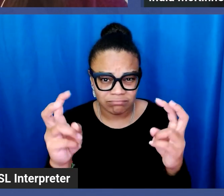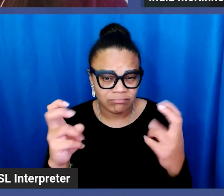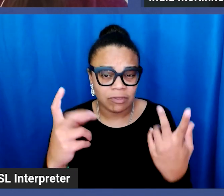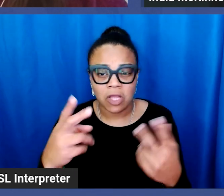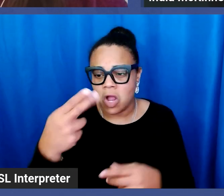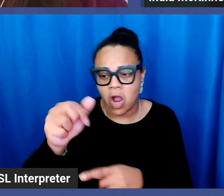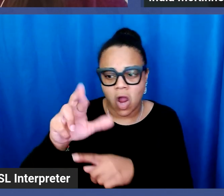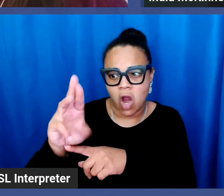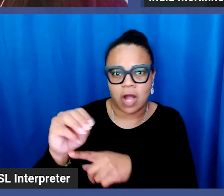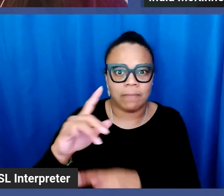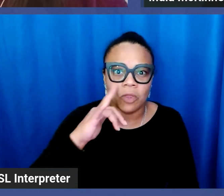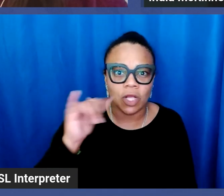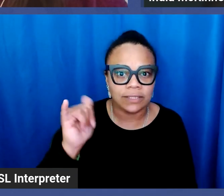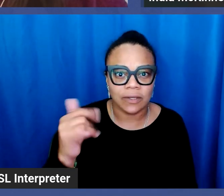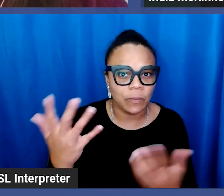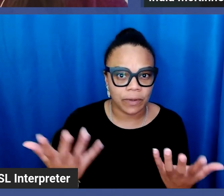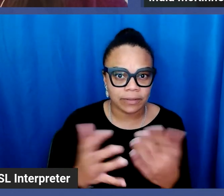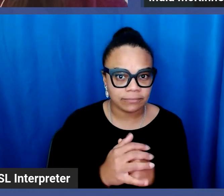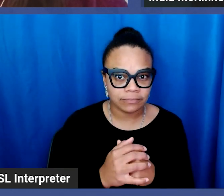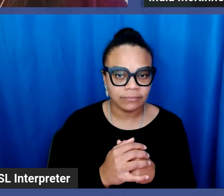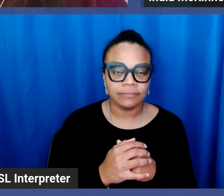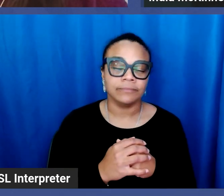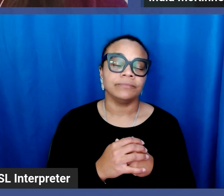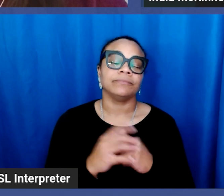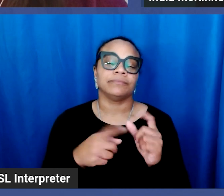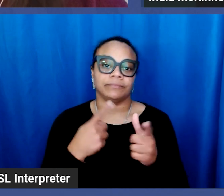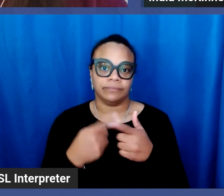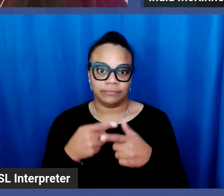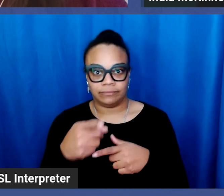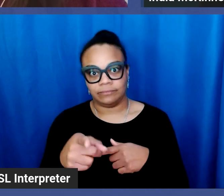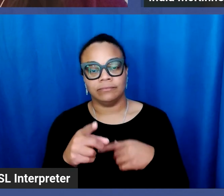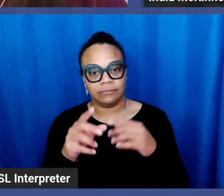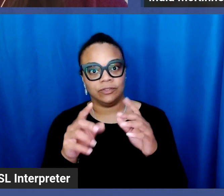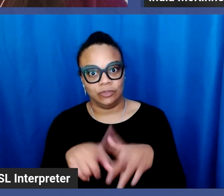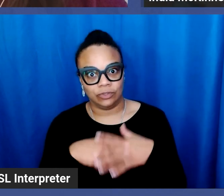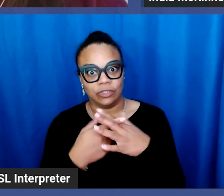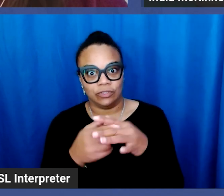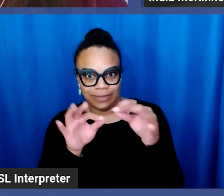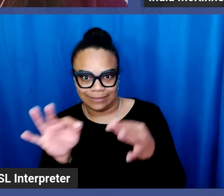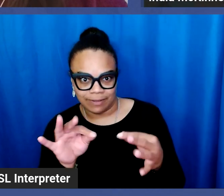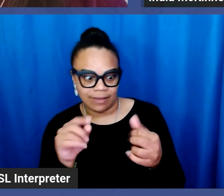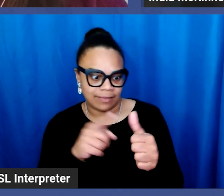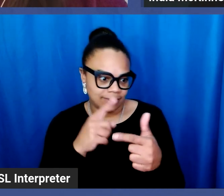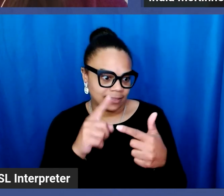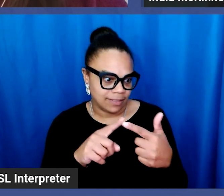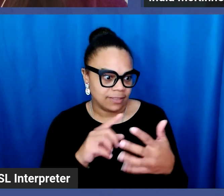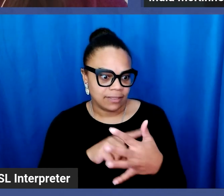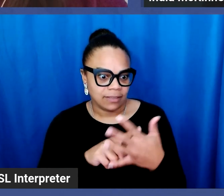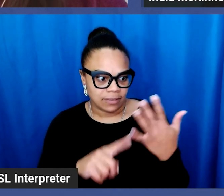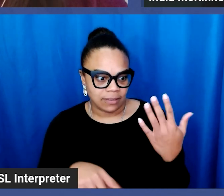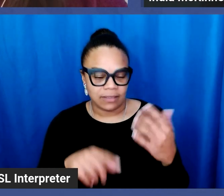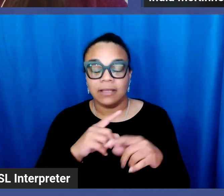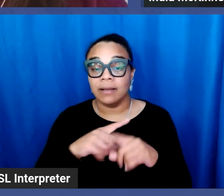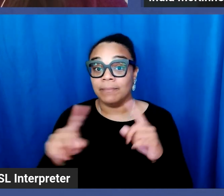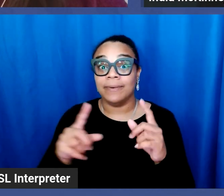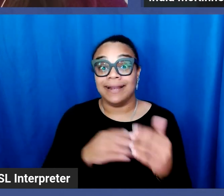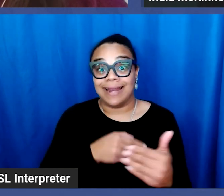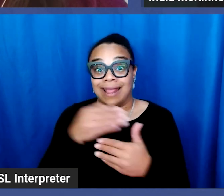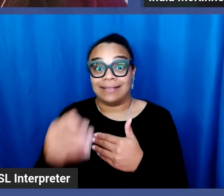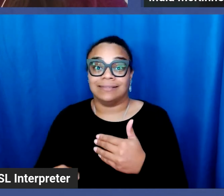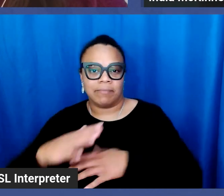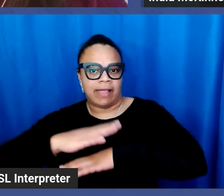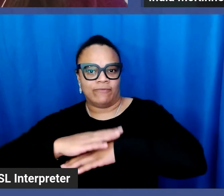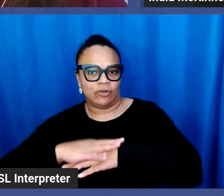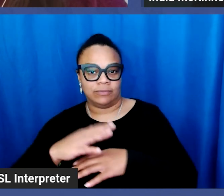then you have to determine, you get to those things in the legislation, and then you get to the platform side. Even if we agree on what is